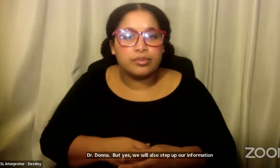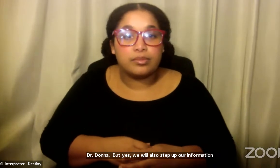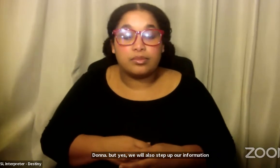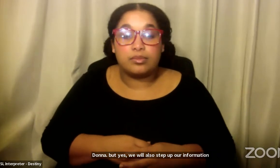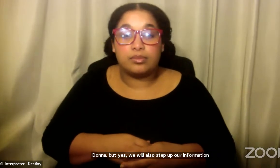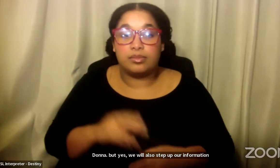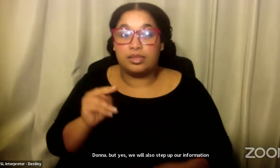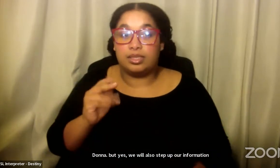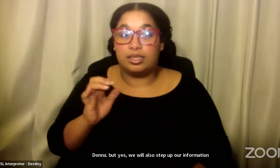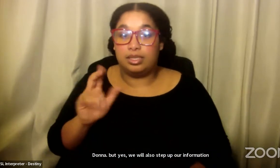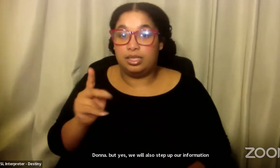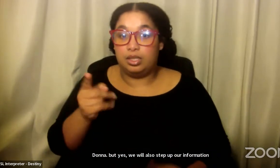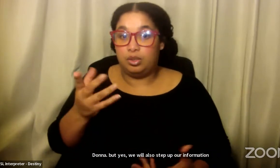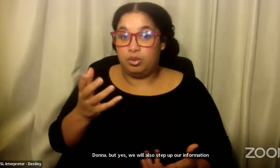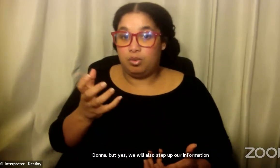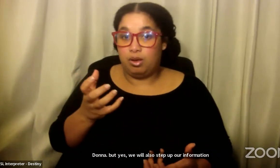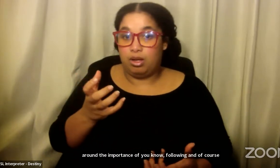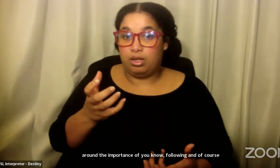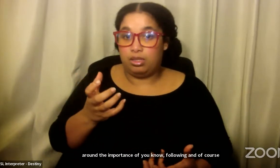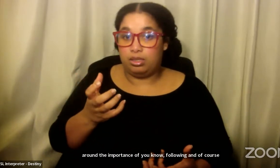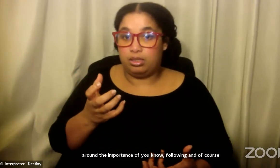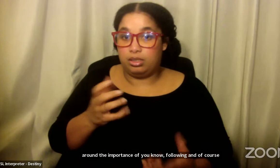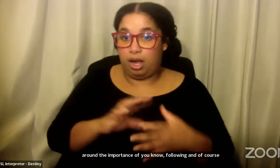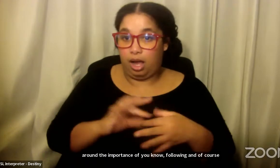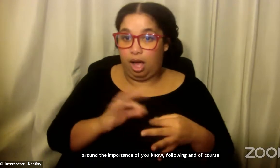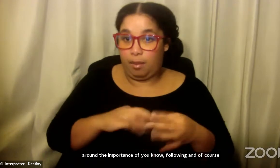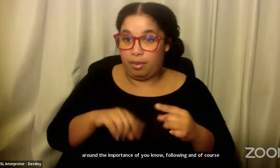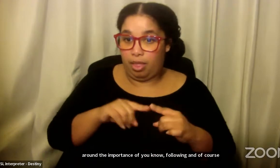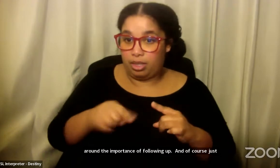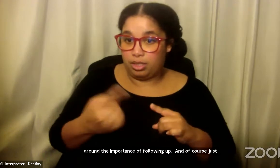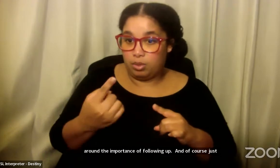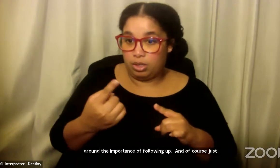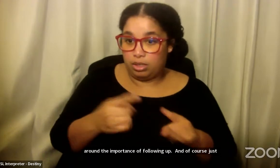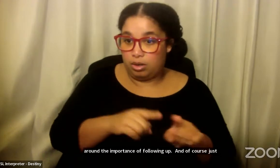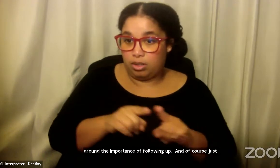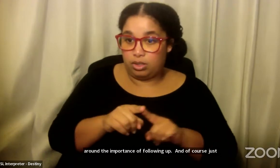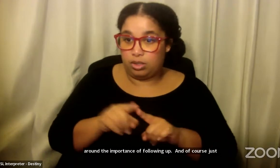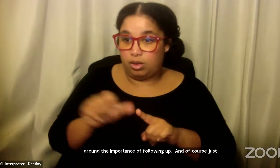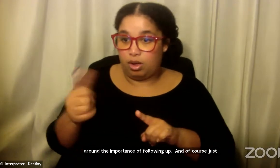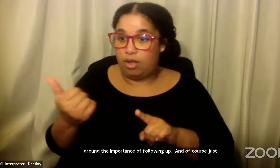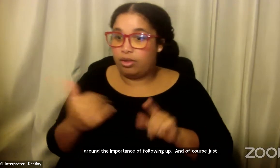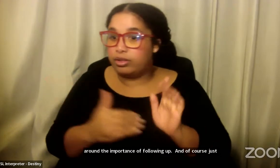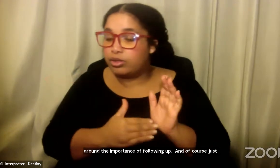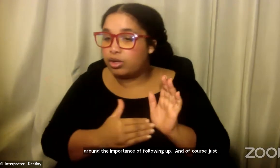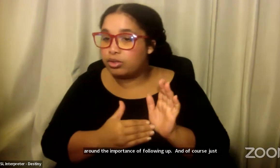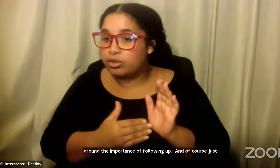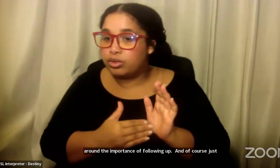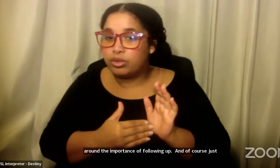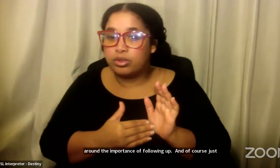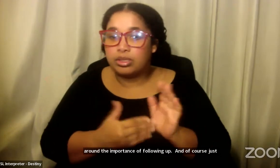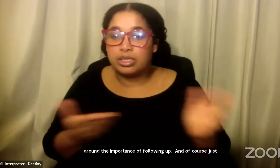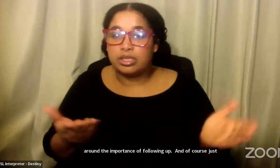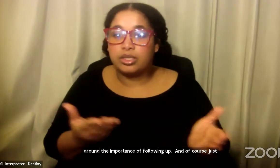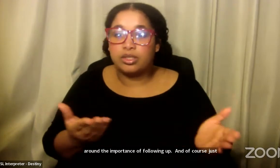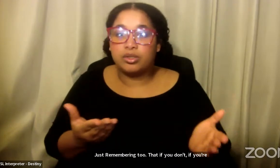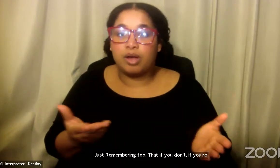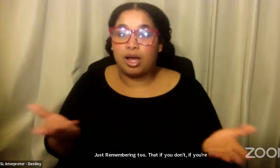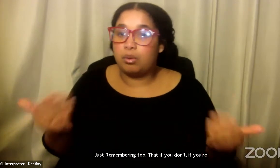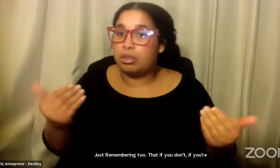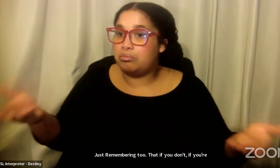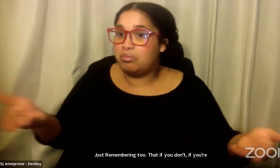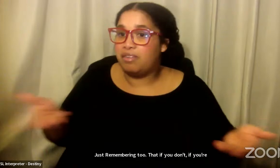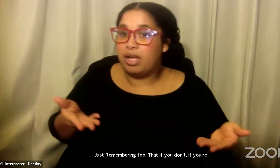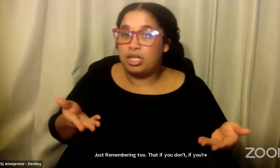Nick, did you want to comment on this as well as other clinicians in this space? I would invite you all